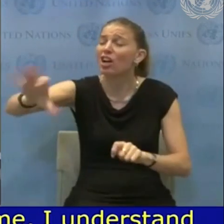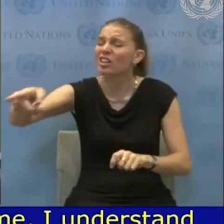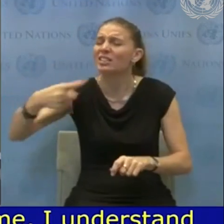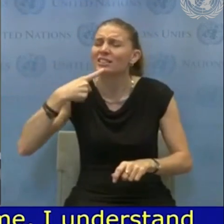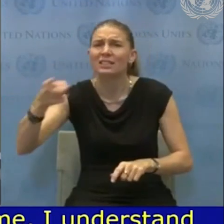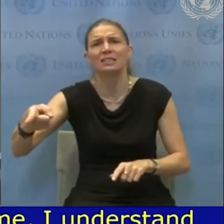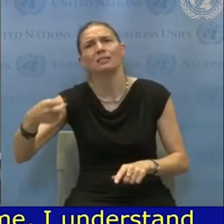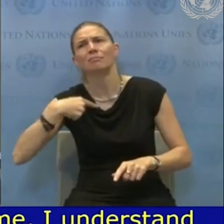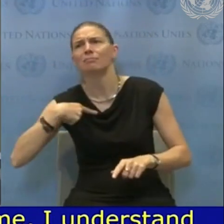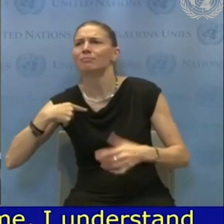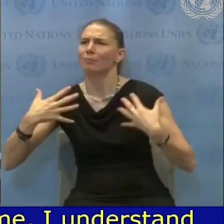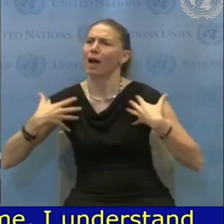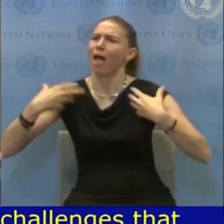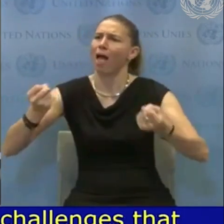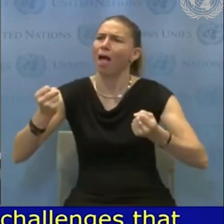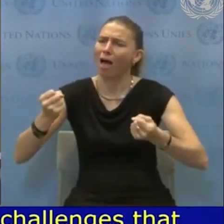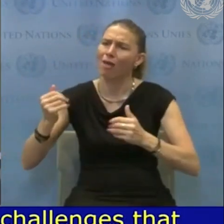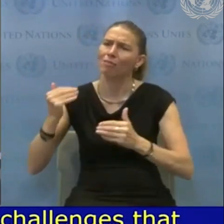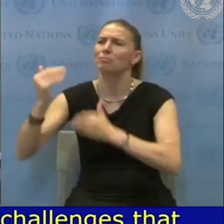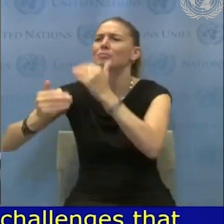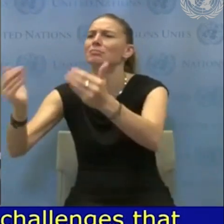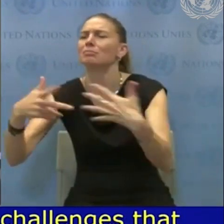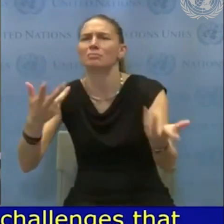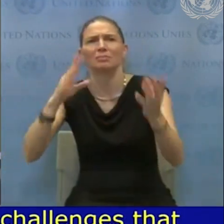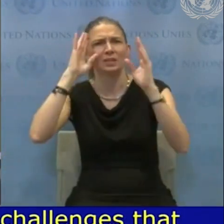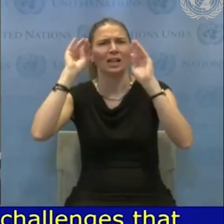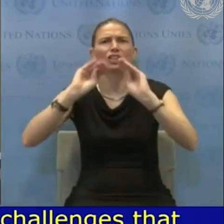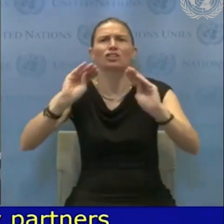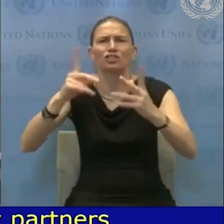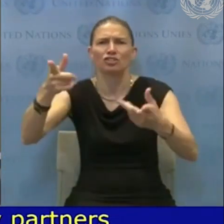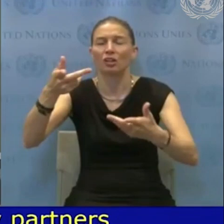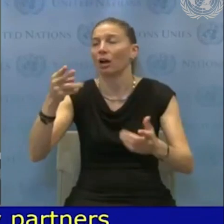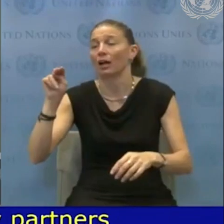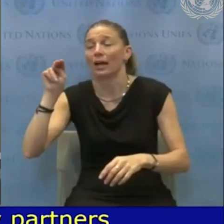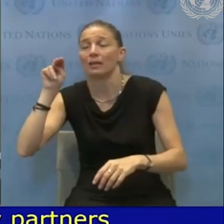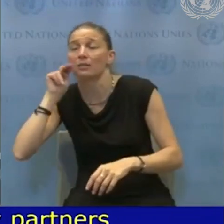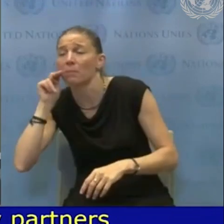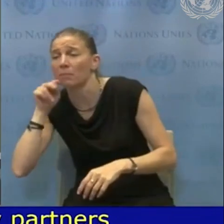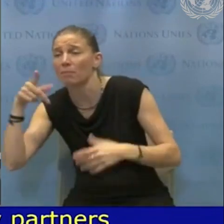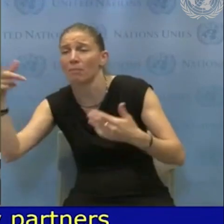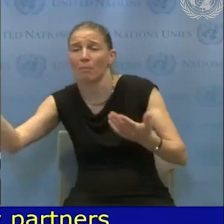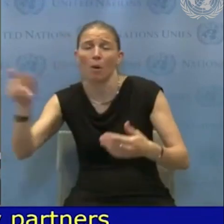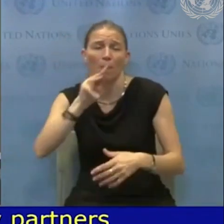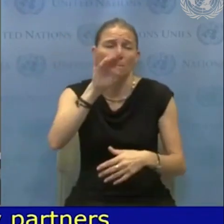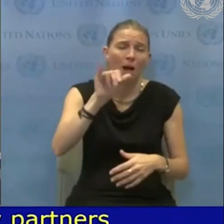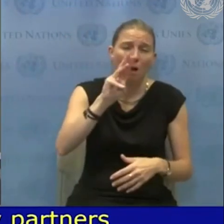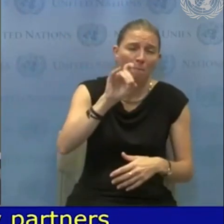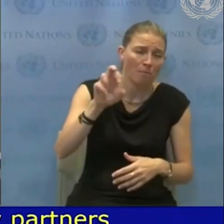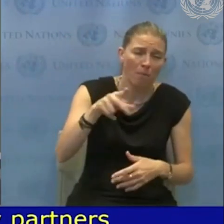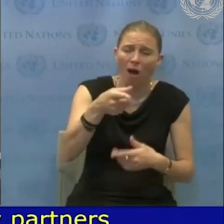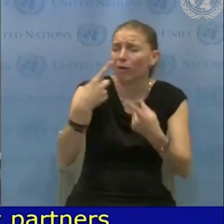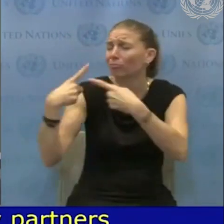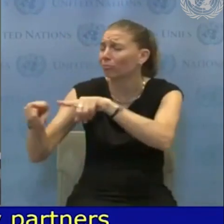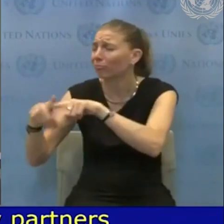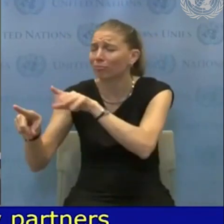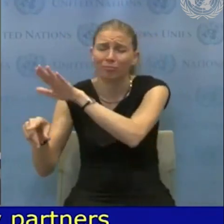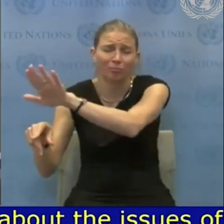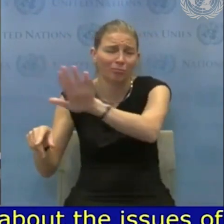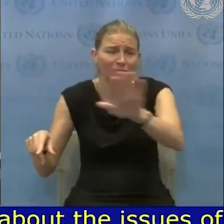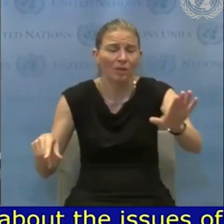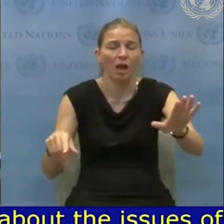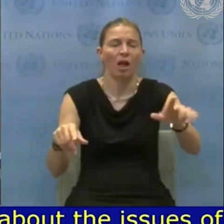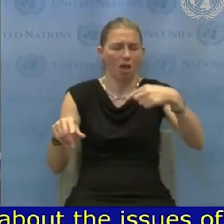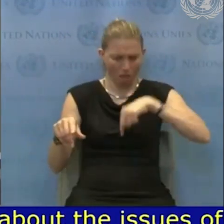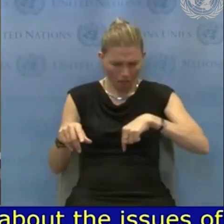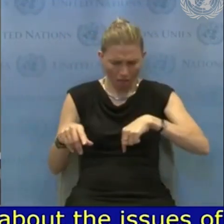with health reform or education reform in Nigeria or Myanmar. I can see through the challenges that we have in the United Kingdom